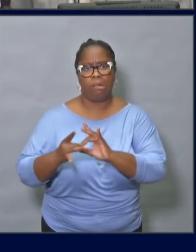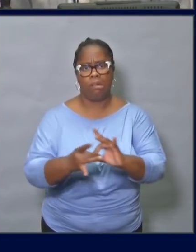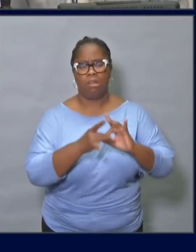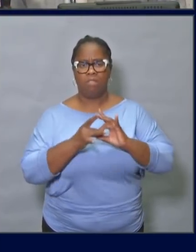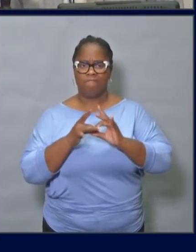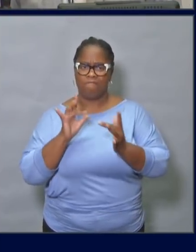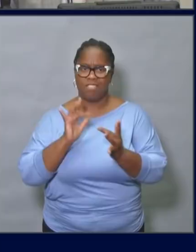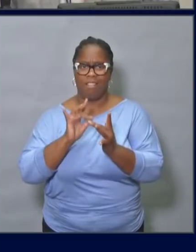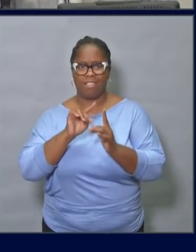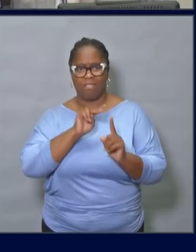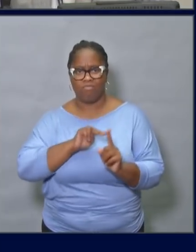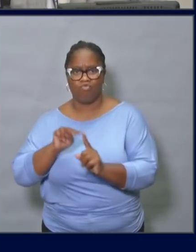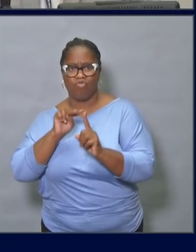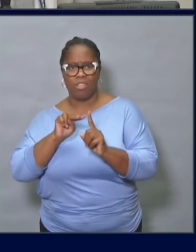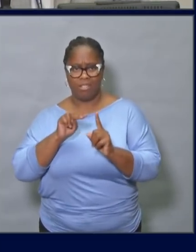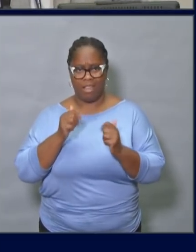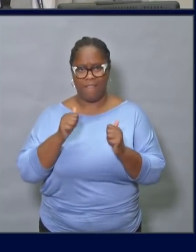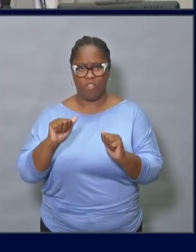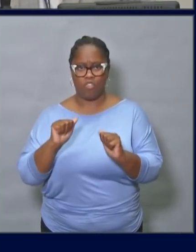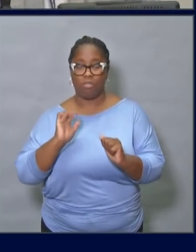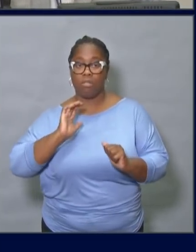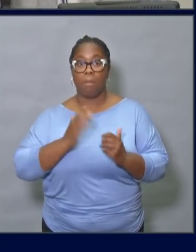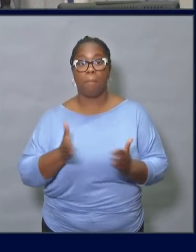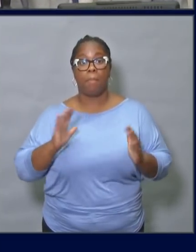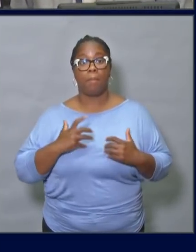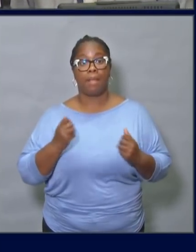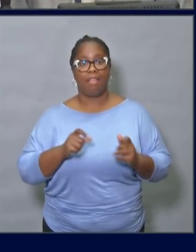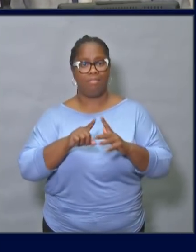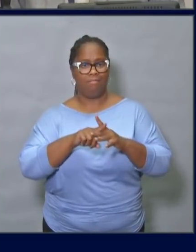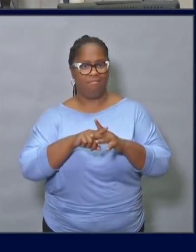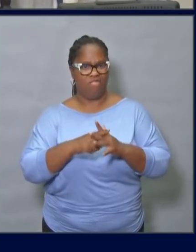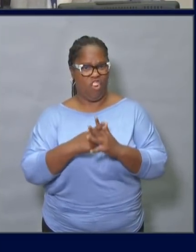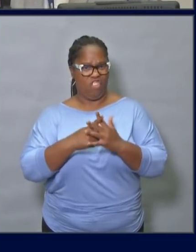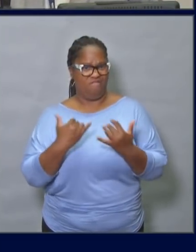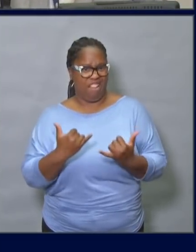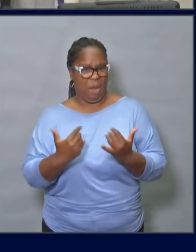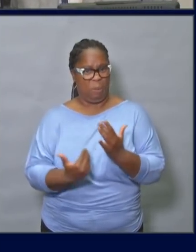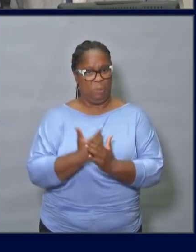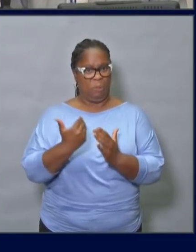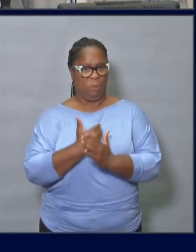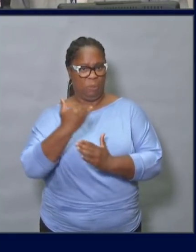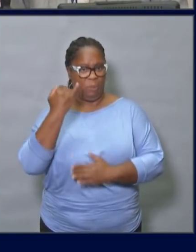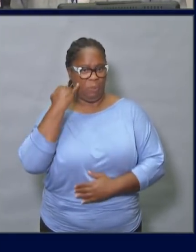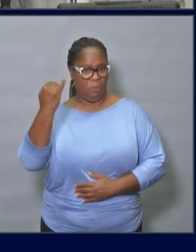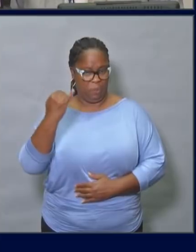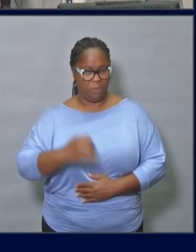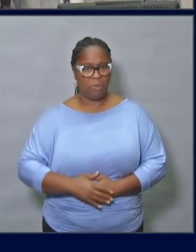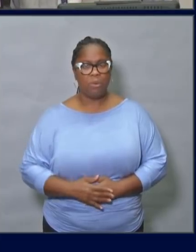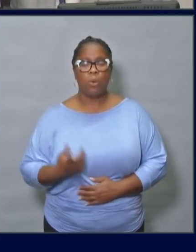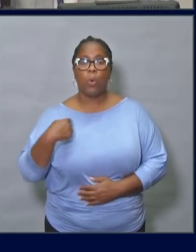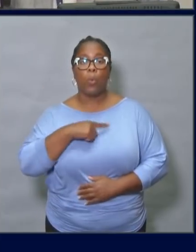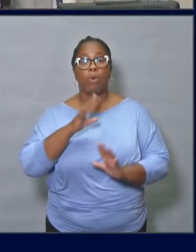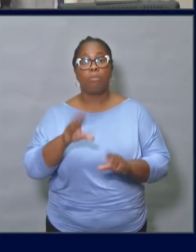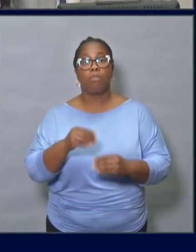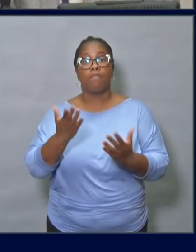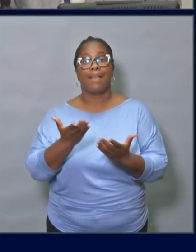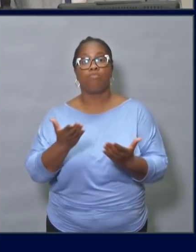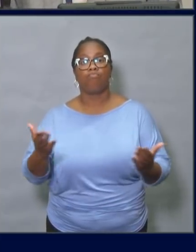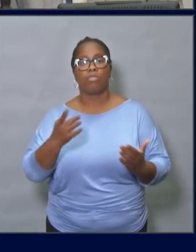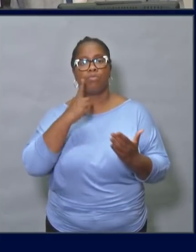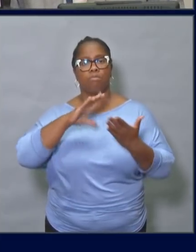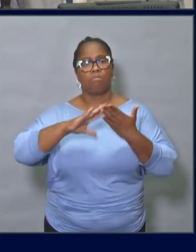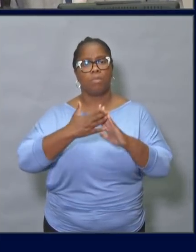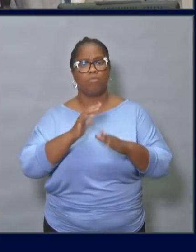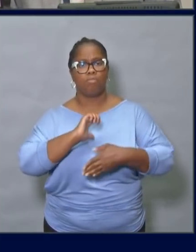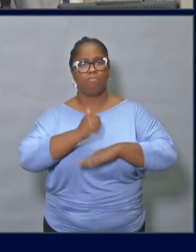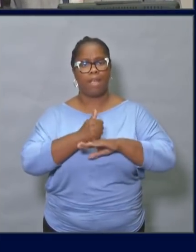contact tracing efforts, Public Health is now launching the following new efforts. We'll be providing resources for